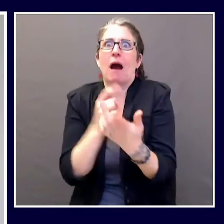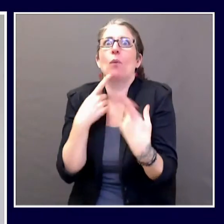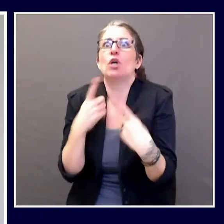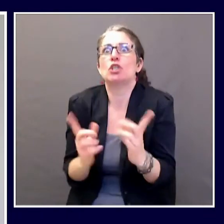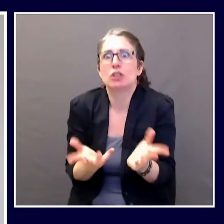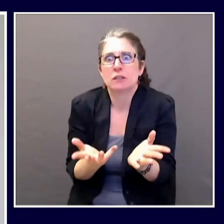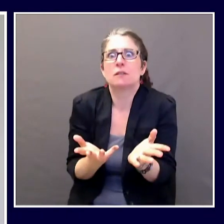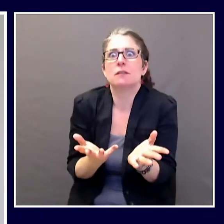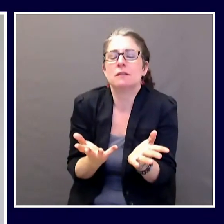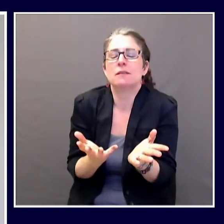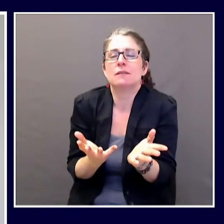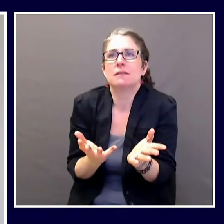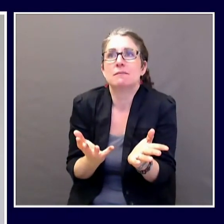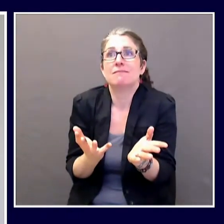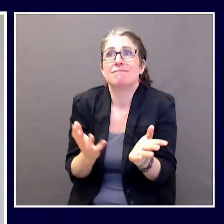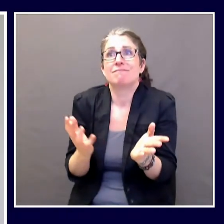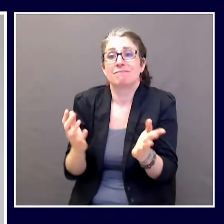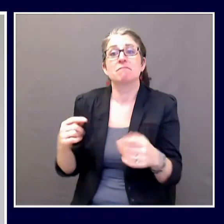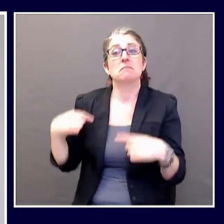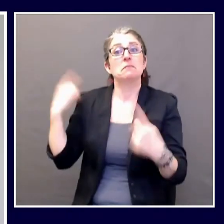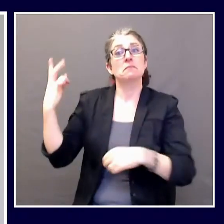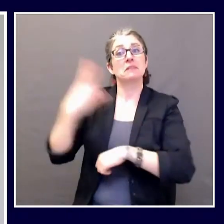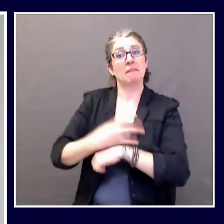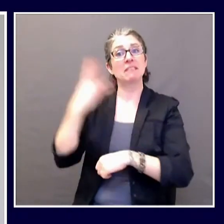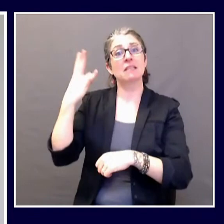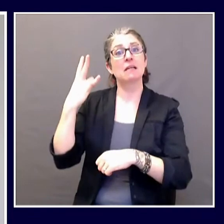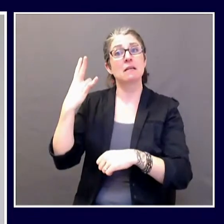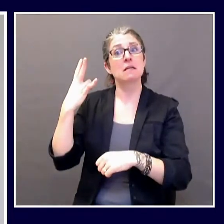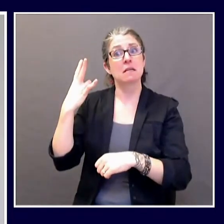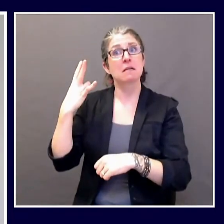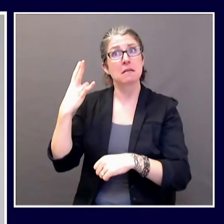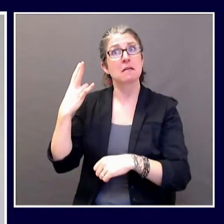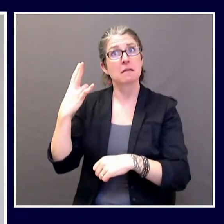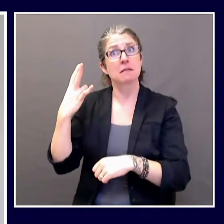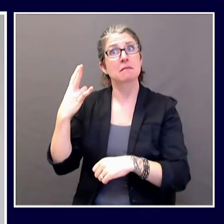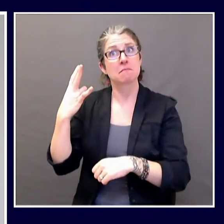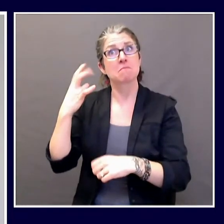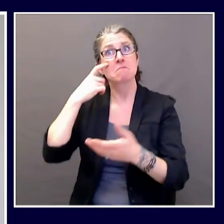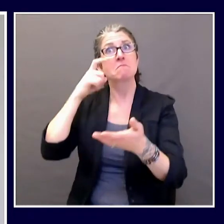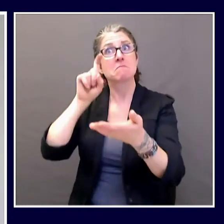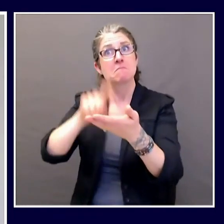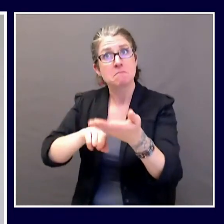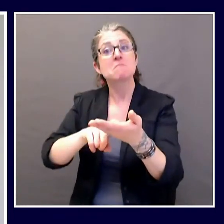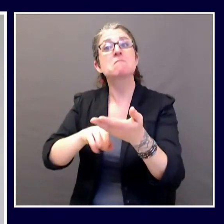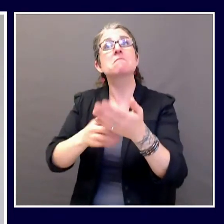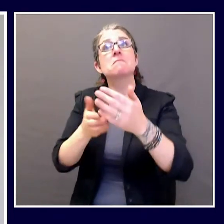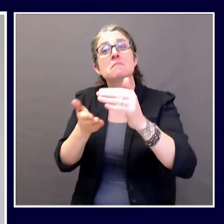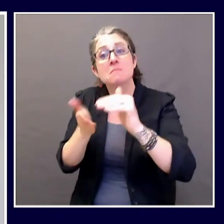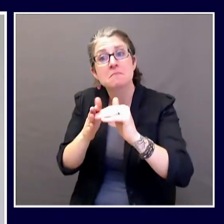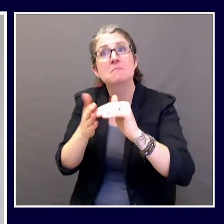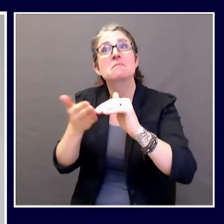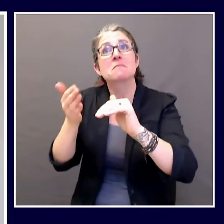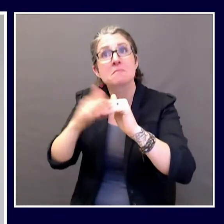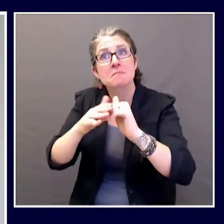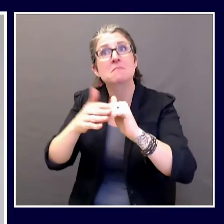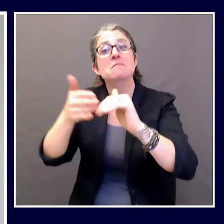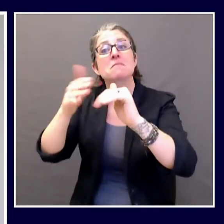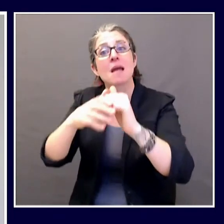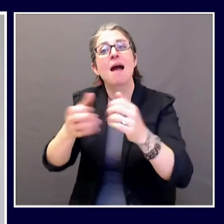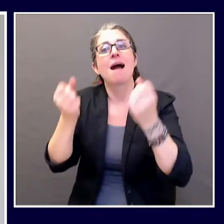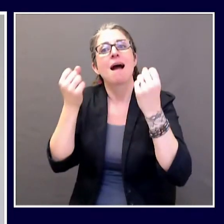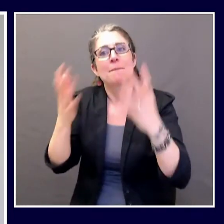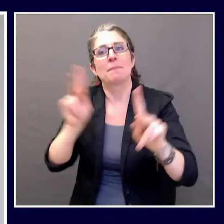of average doses being done in our state by 49%. So, I mean, we're heading in the right